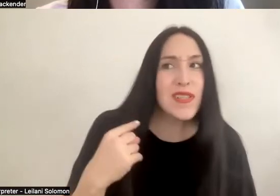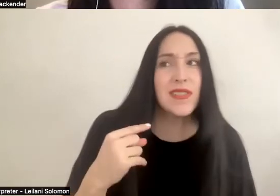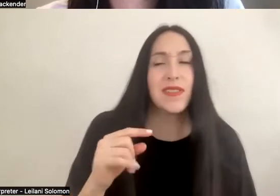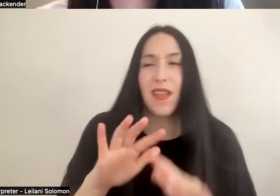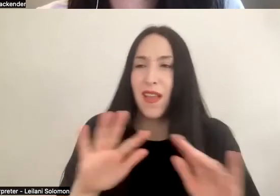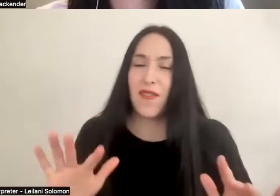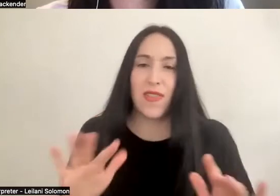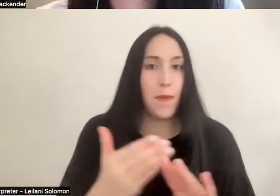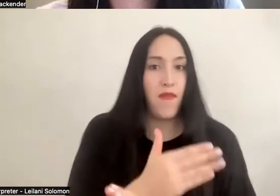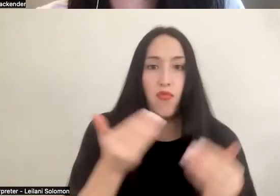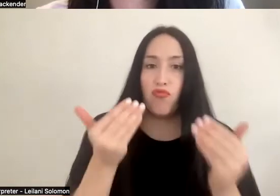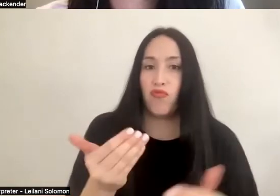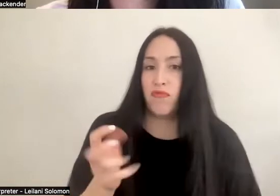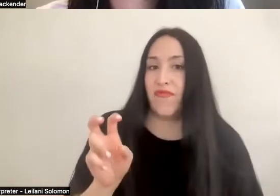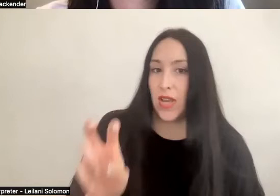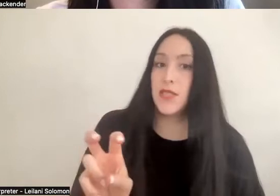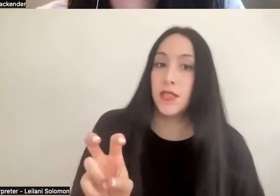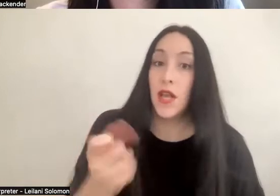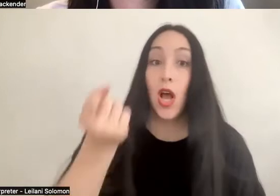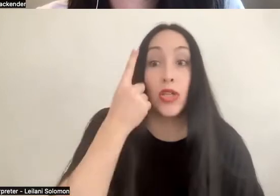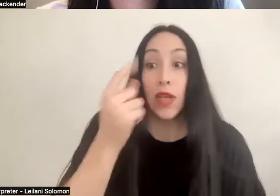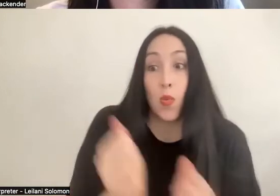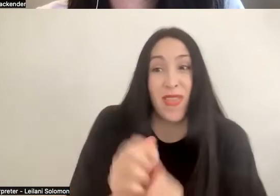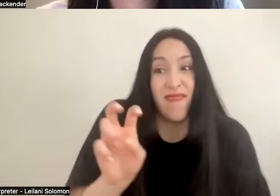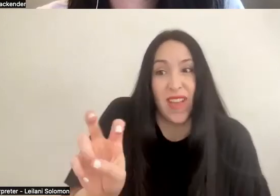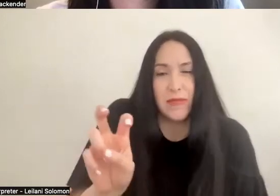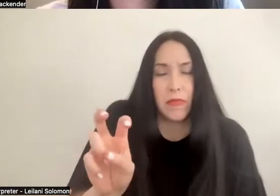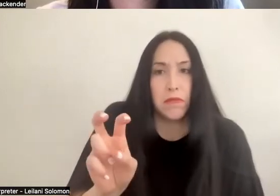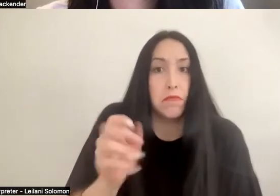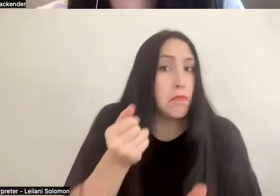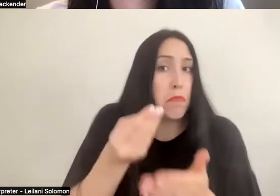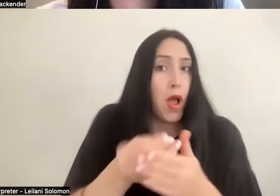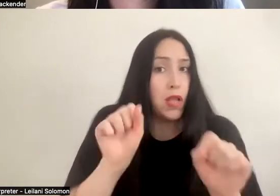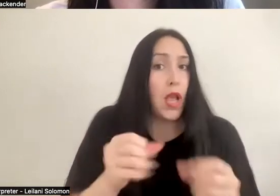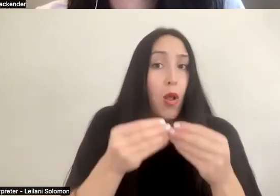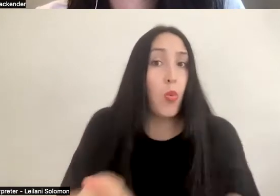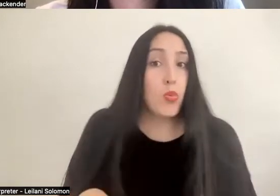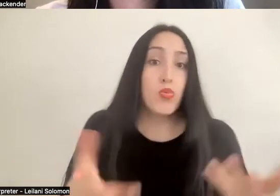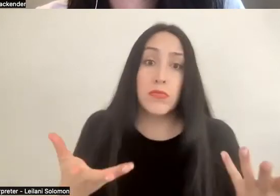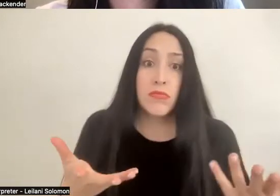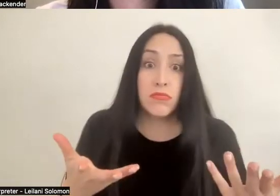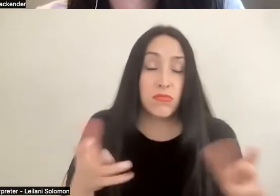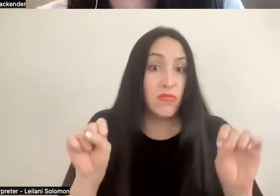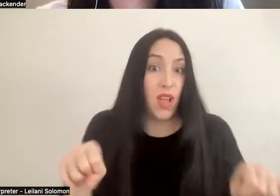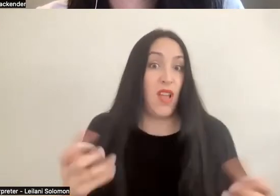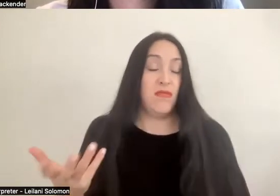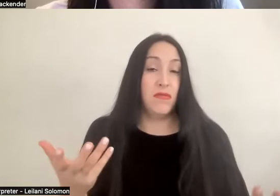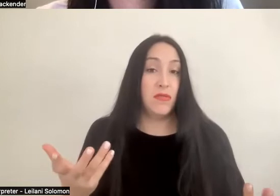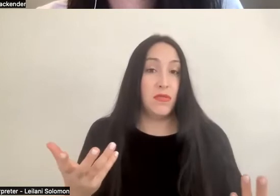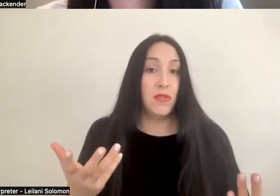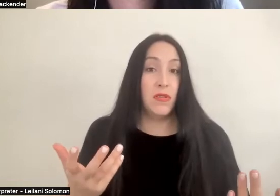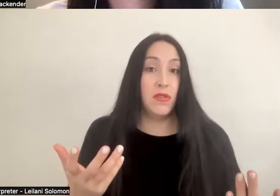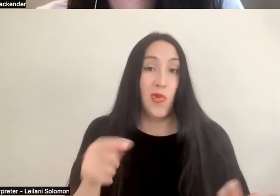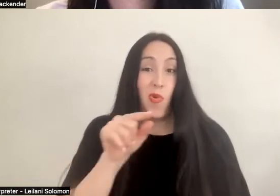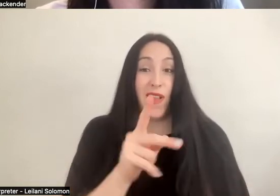right? And as with any investment, it's possible to lose money by investing in this program. And I think that's, to Keith's point, right? What